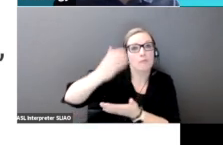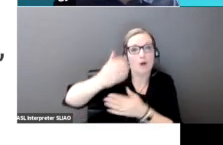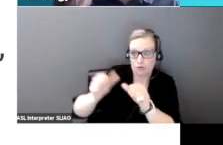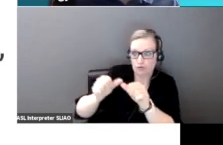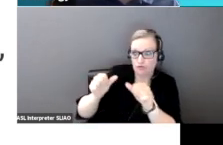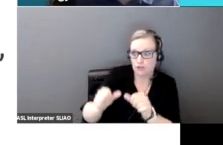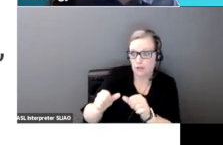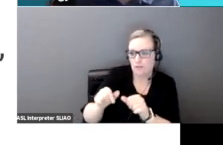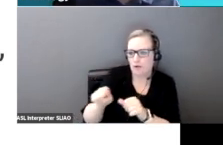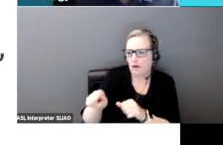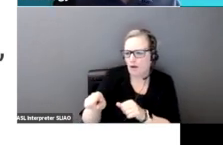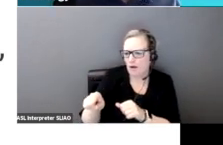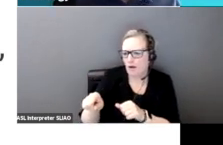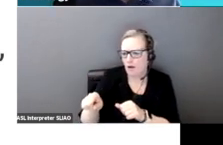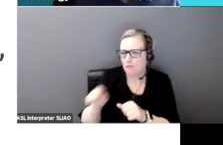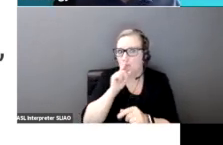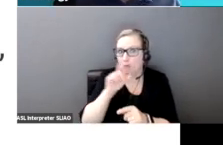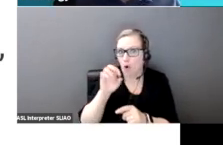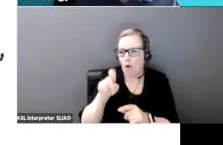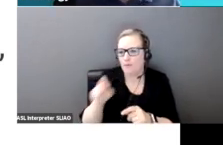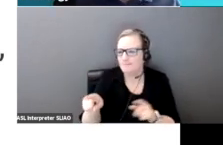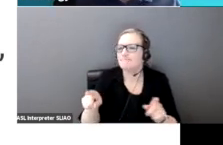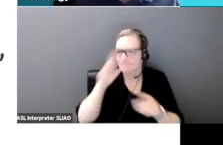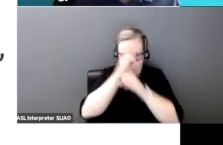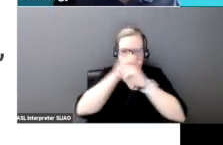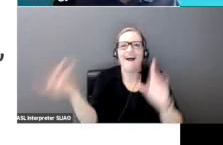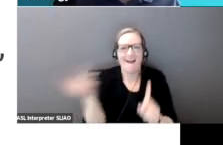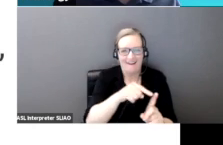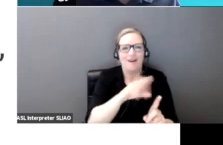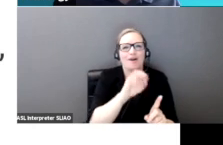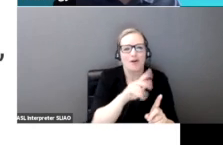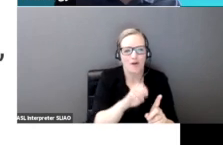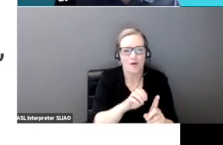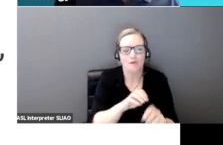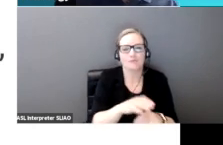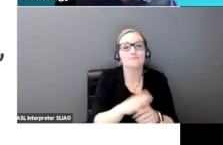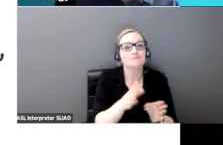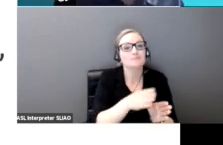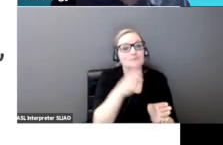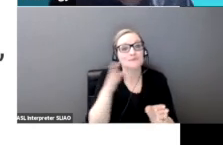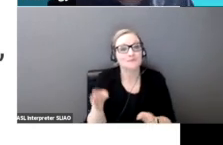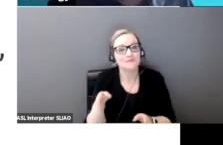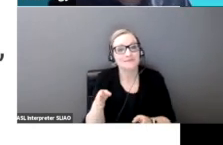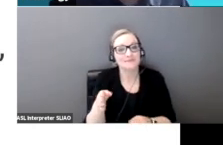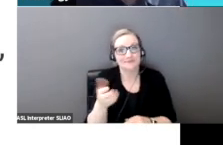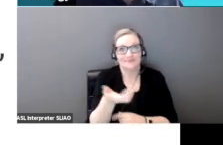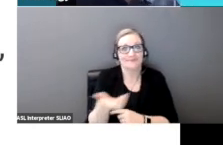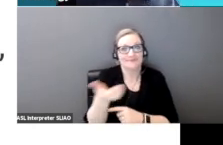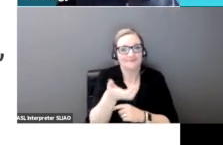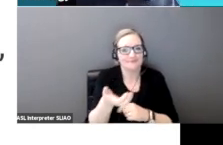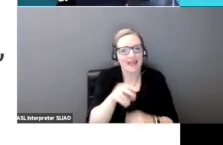you and with your company. People look at that device on the right and they say, oh, that looks like a